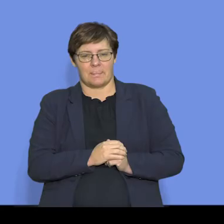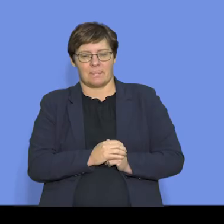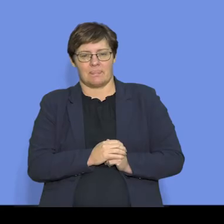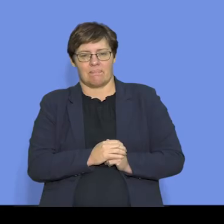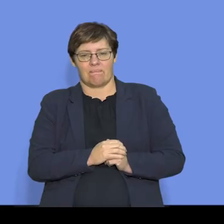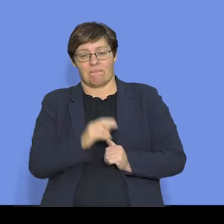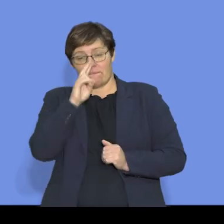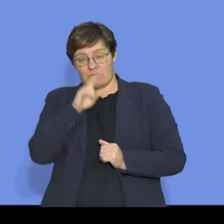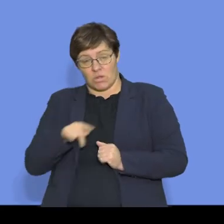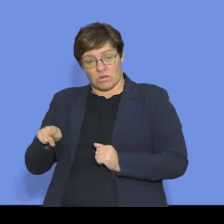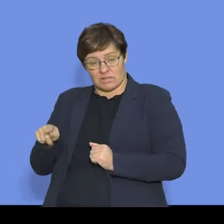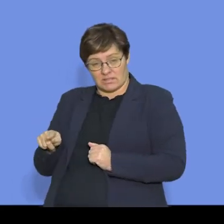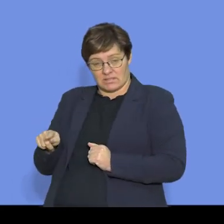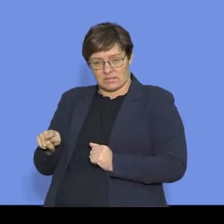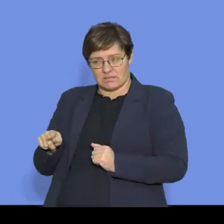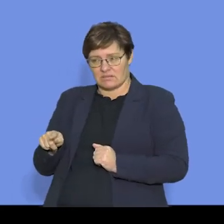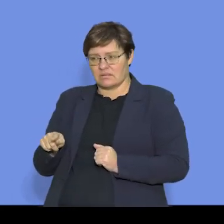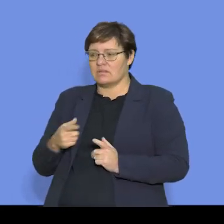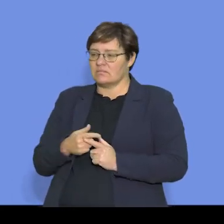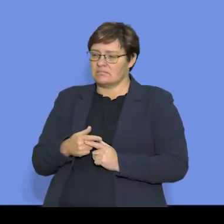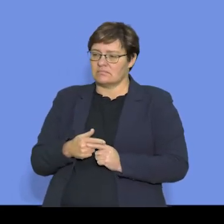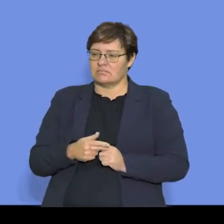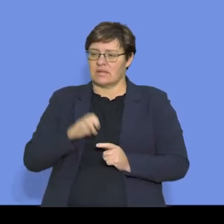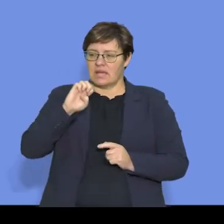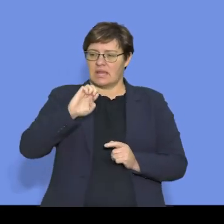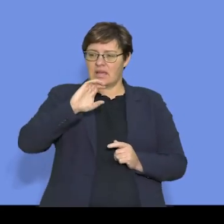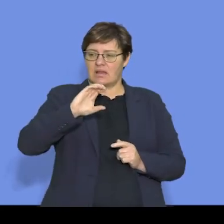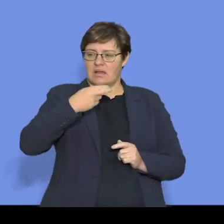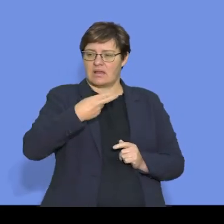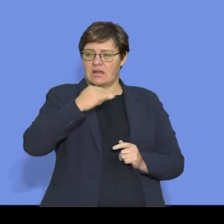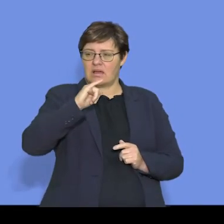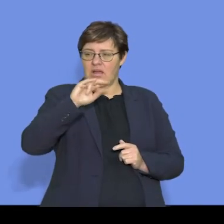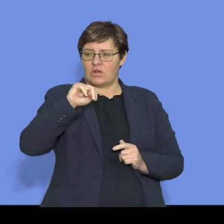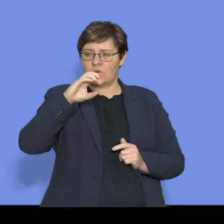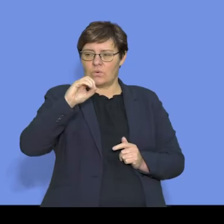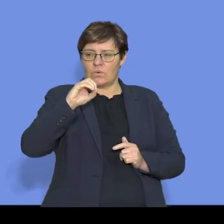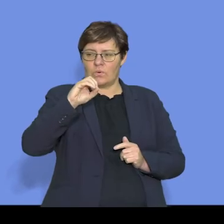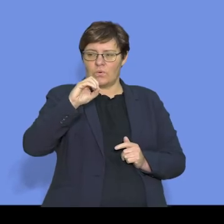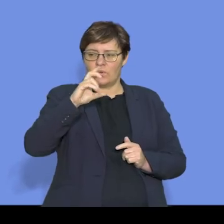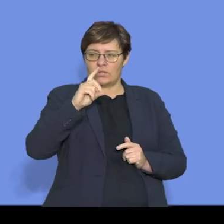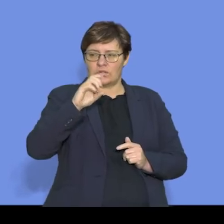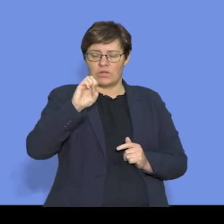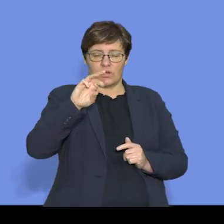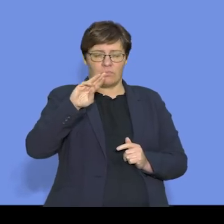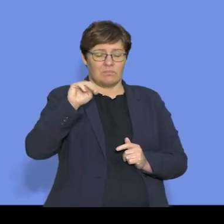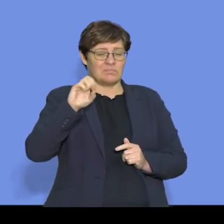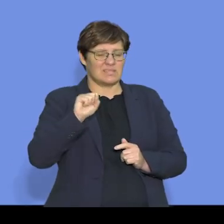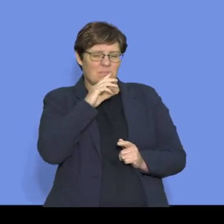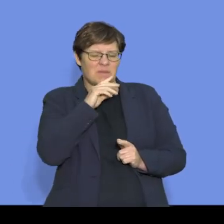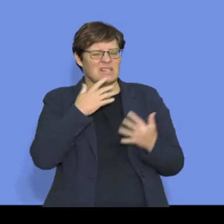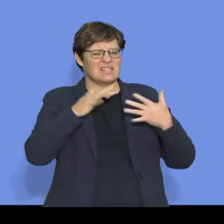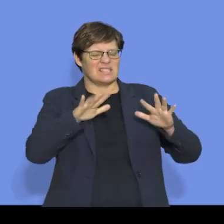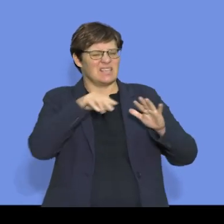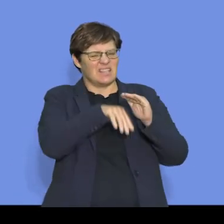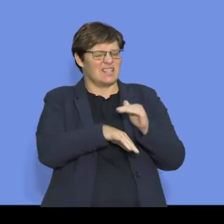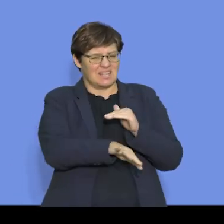If we have a look here, echinoderms, those are sea urchins, and